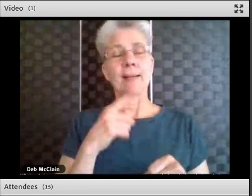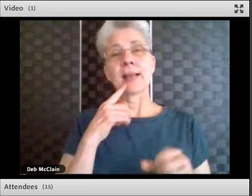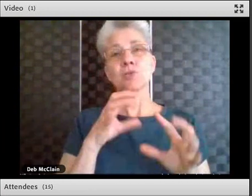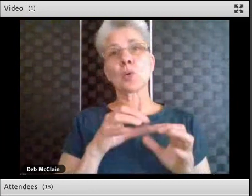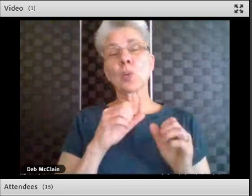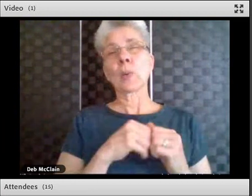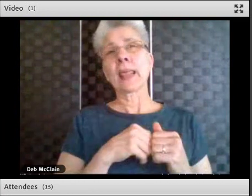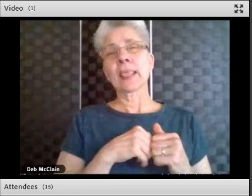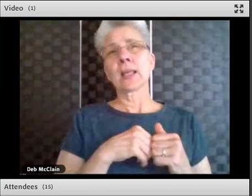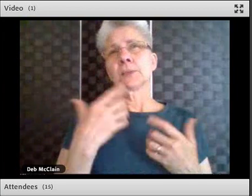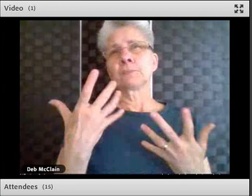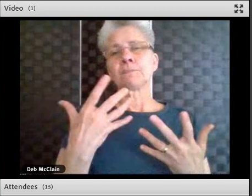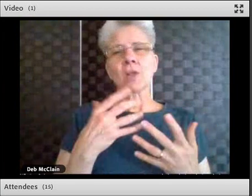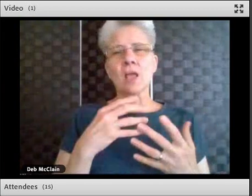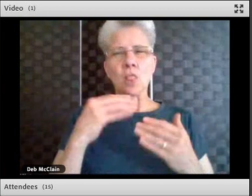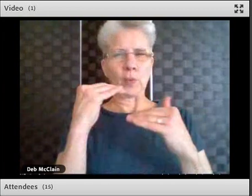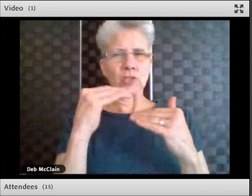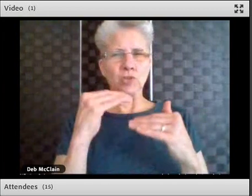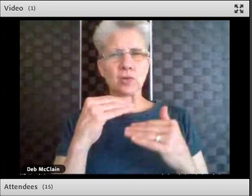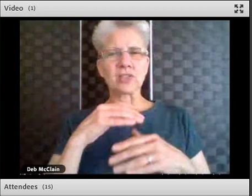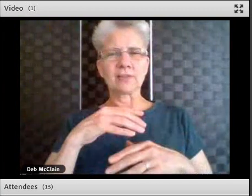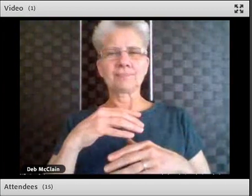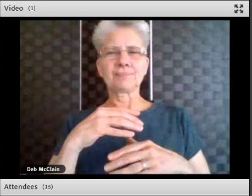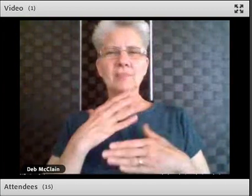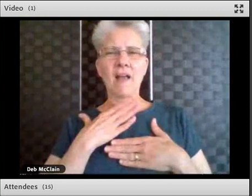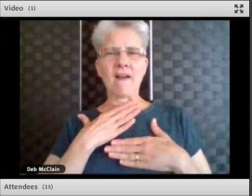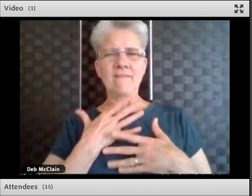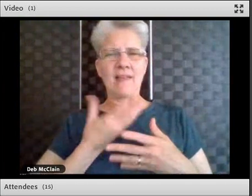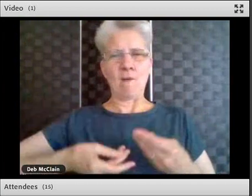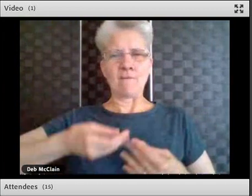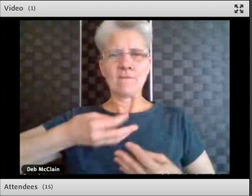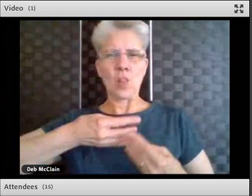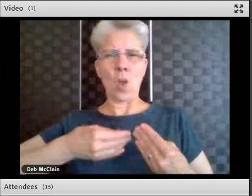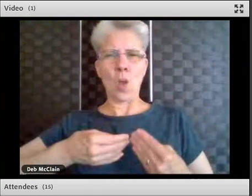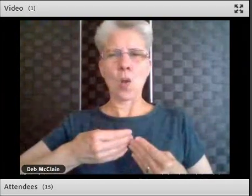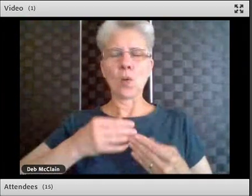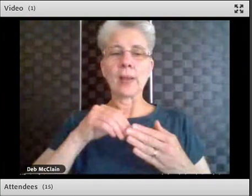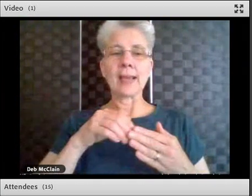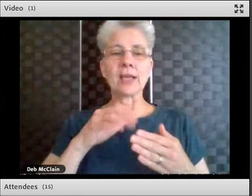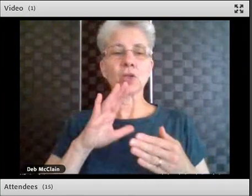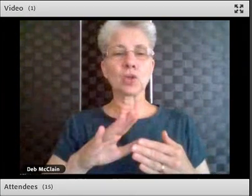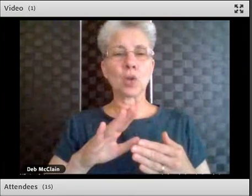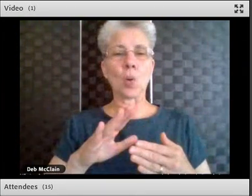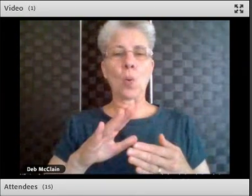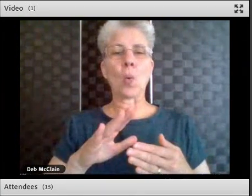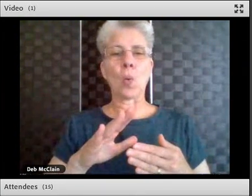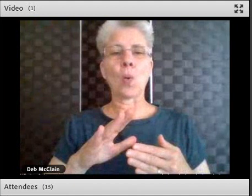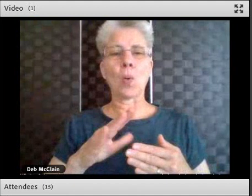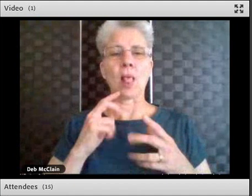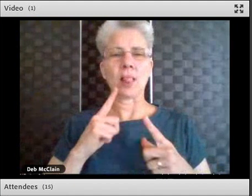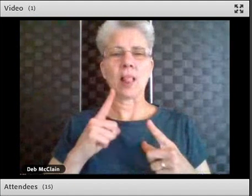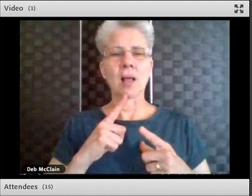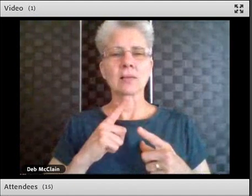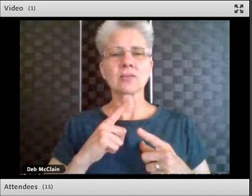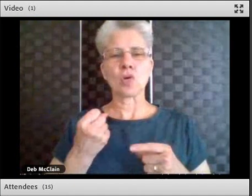do with the restriction of airflow that typically will cause an asthma attack, even if